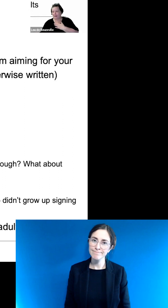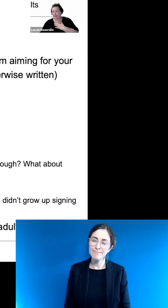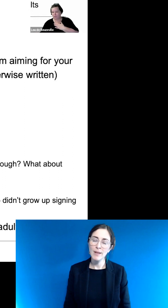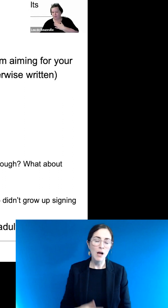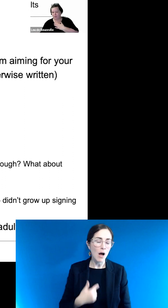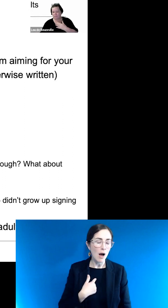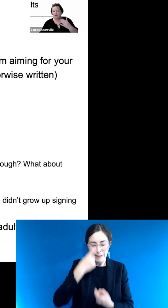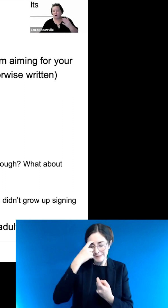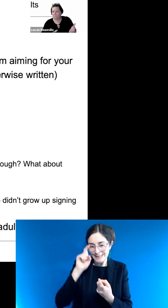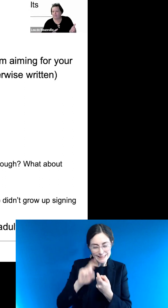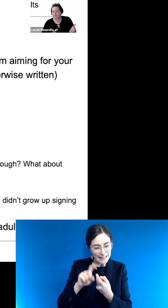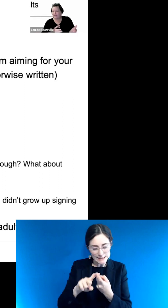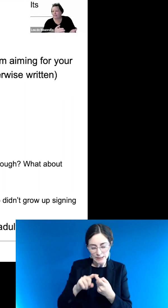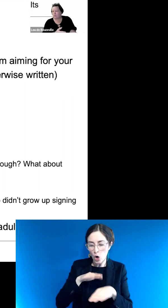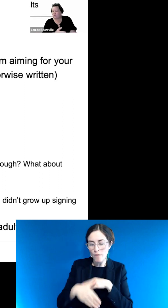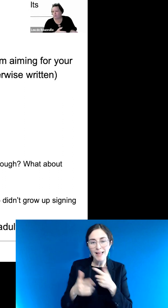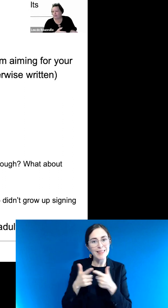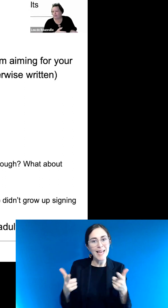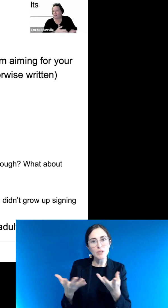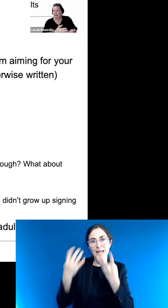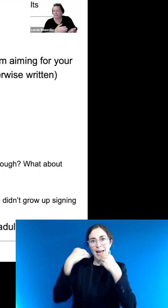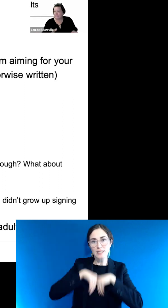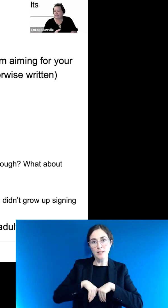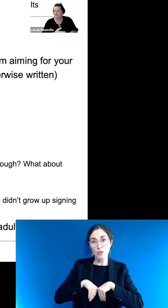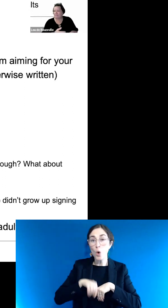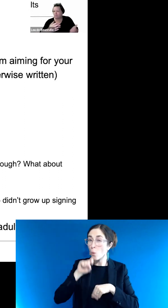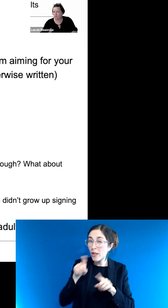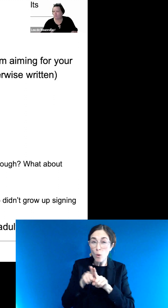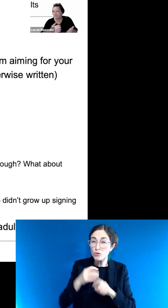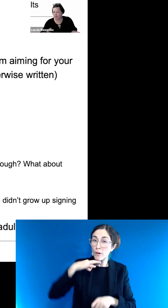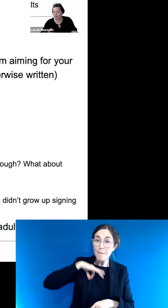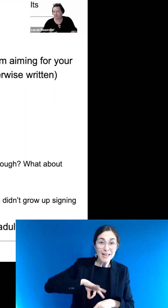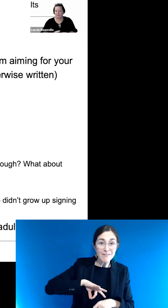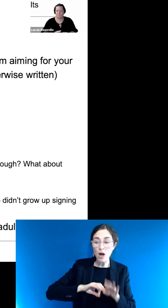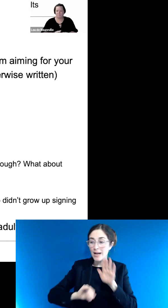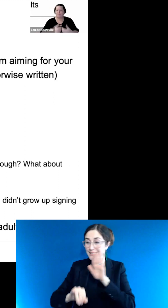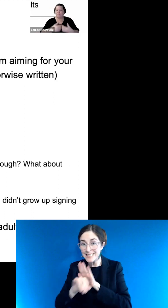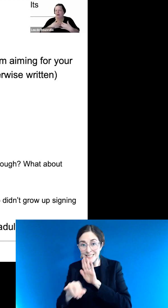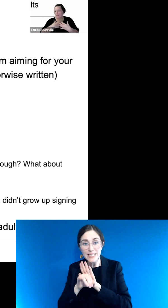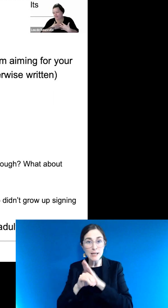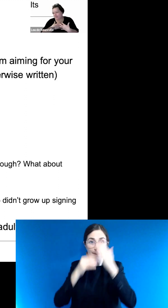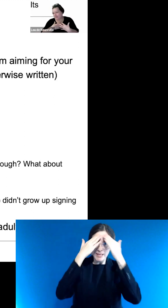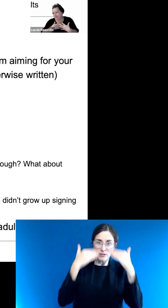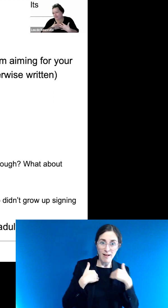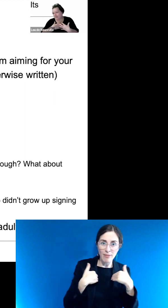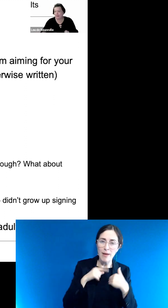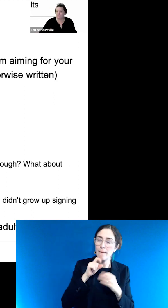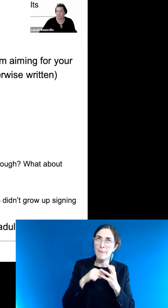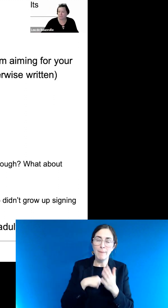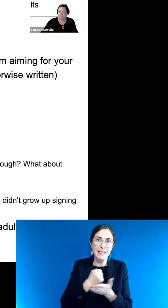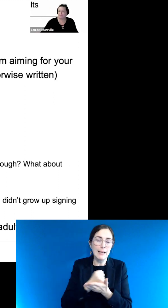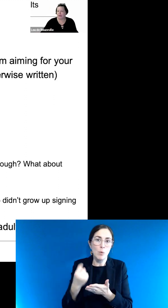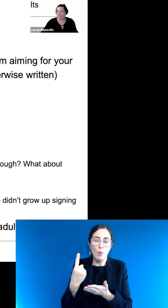talking about language acquisition. Obviously, this also benefits identity, mental health, etc. But my fascination is with their